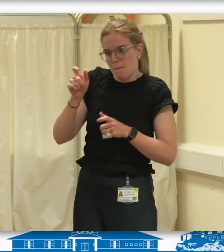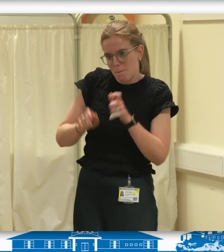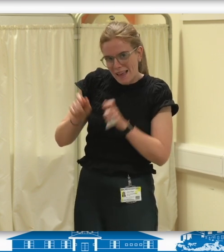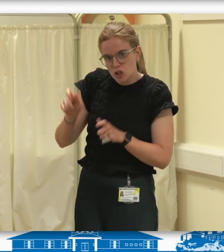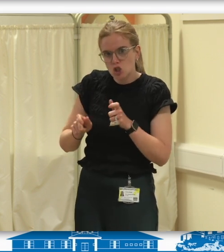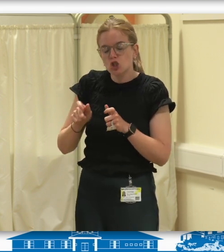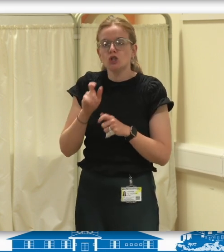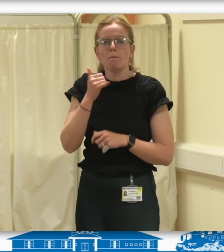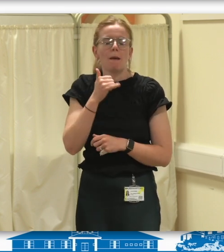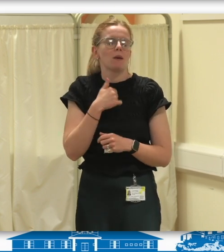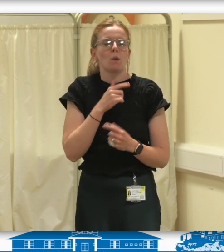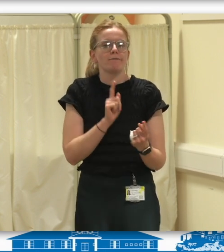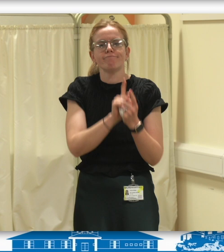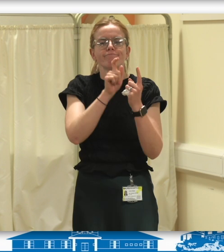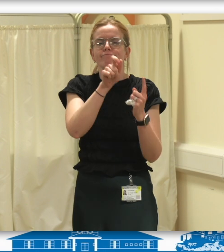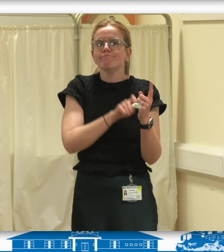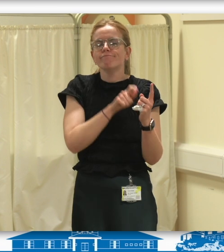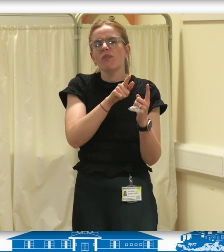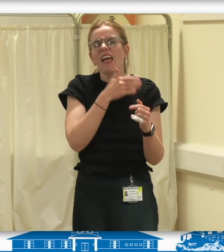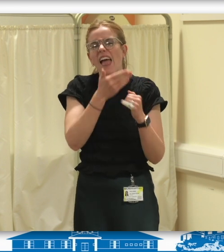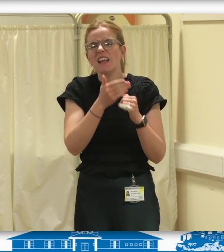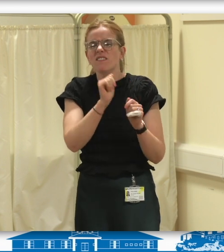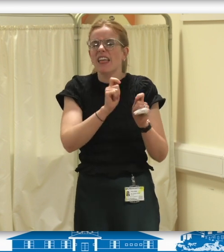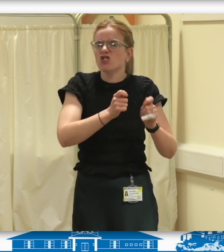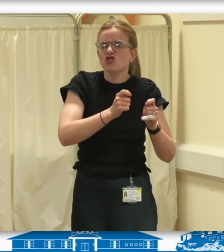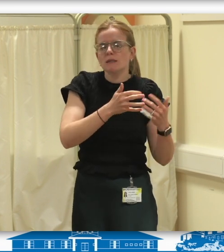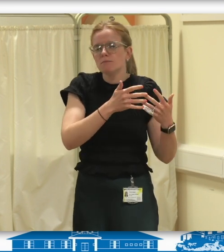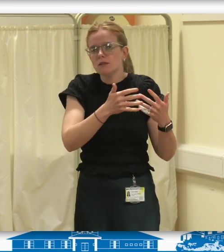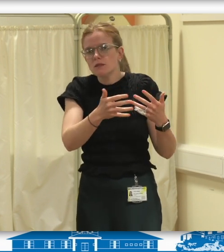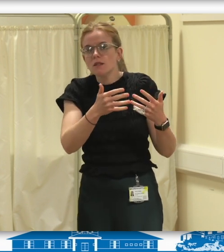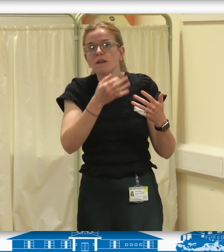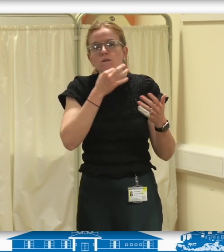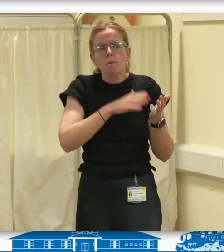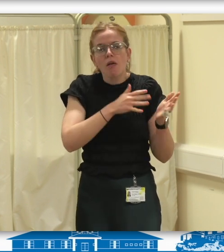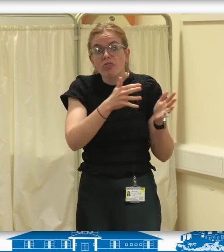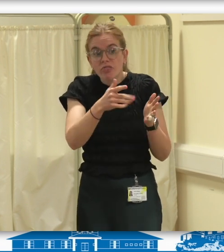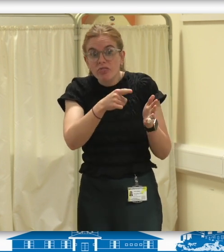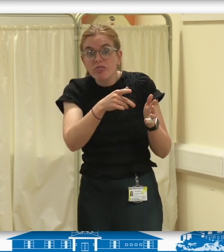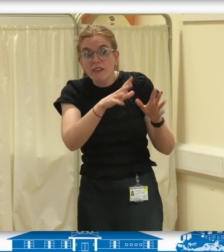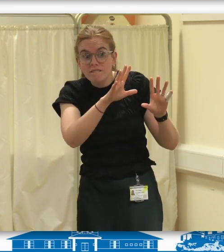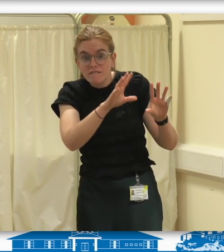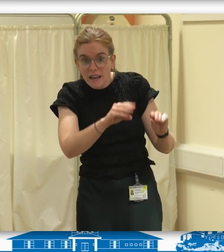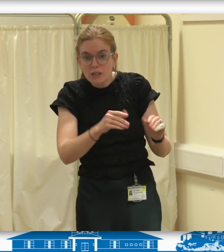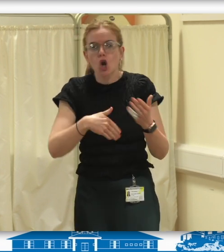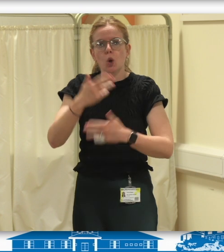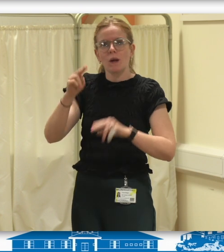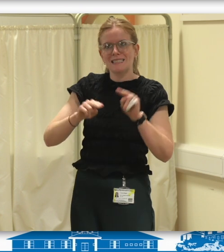seeing somebody towards the end of their treatment, maybe every few months, and then we can slot our new assessments in where